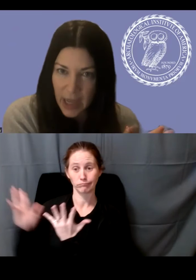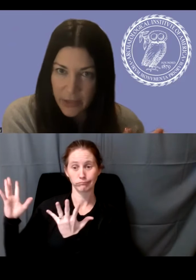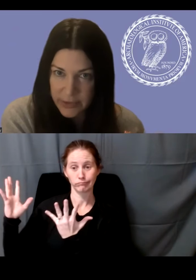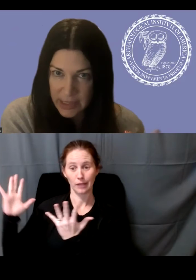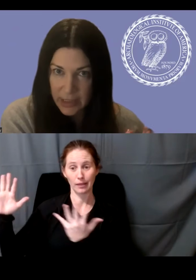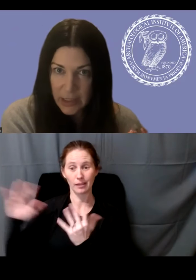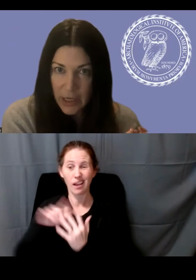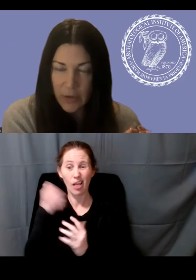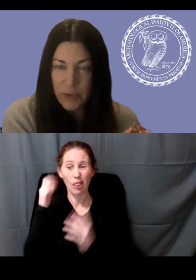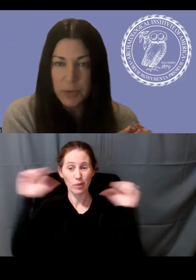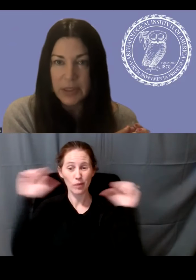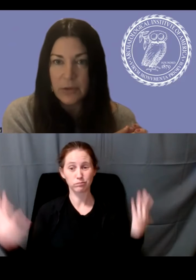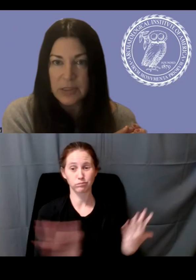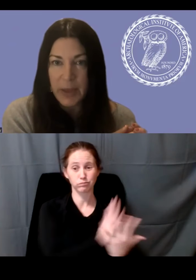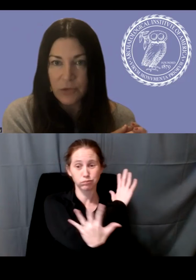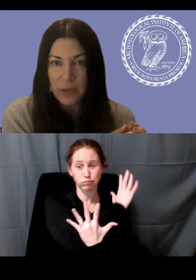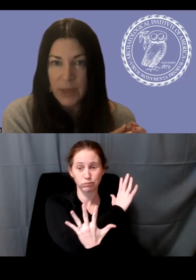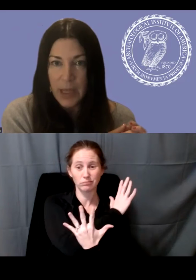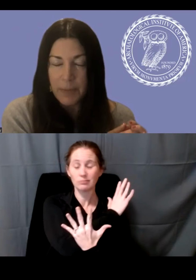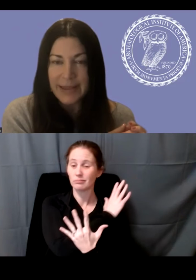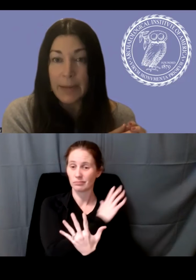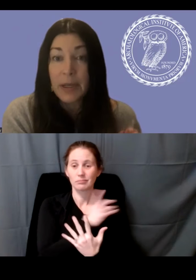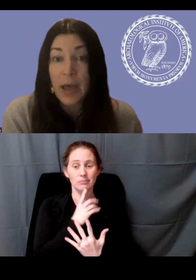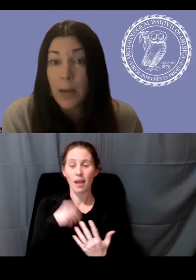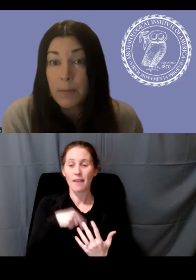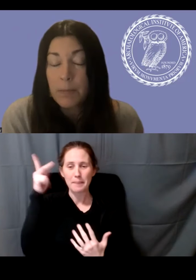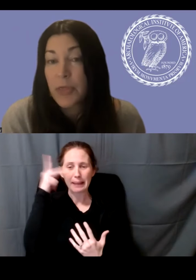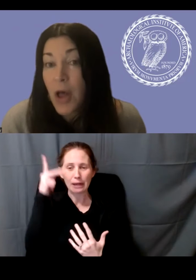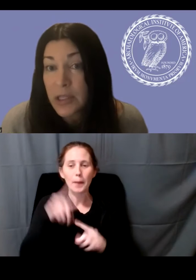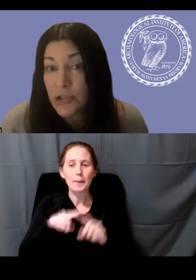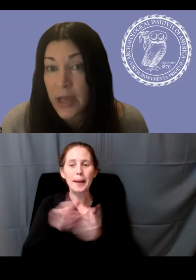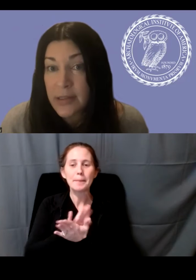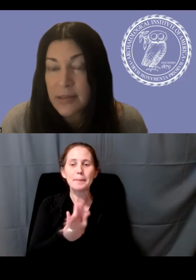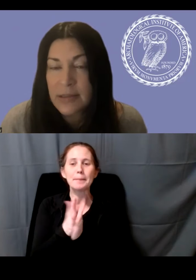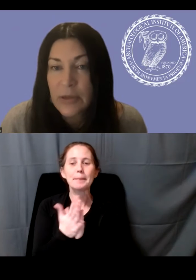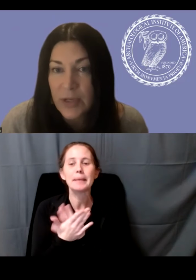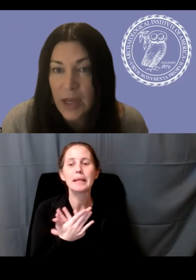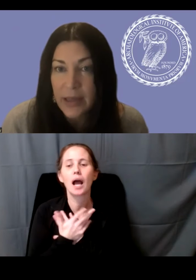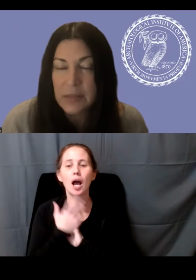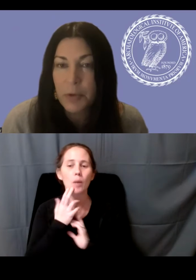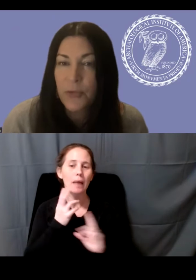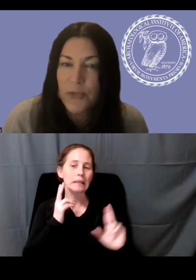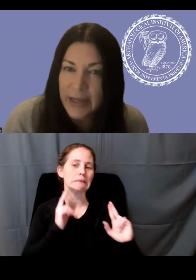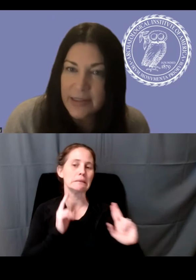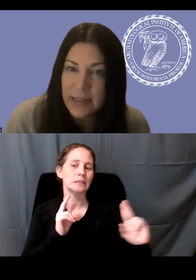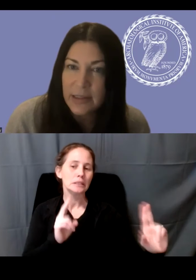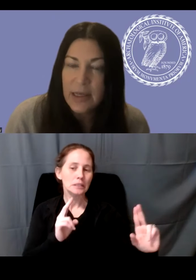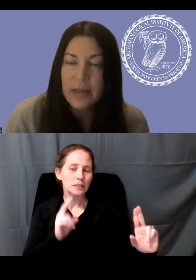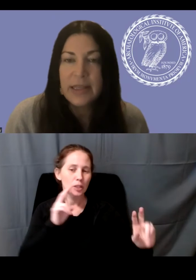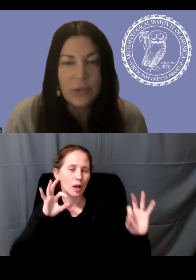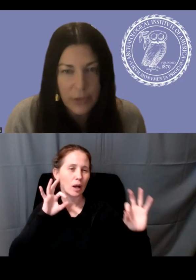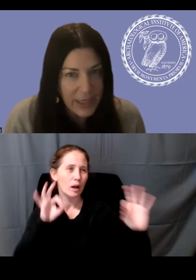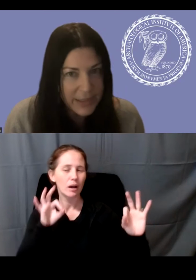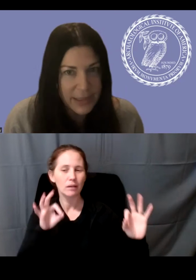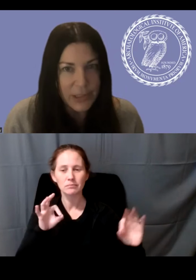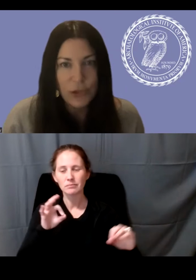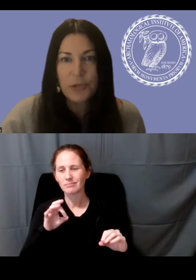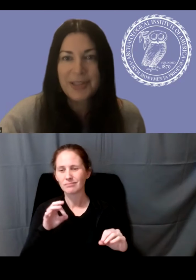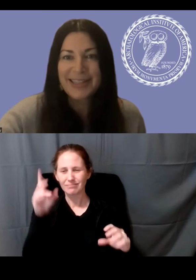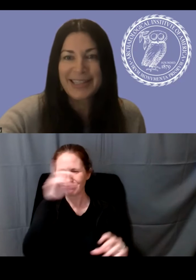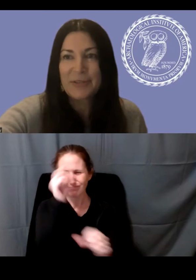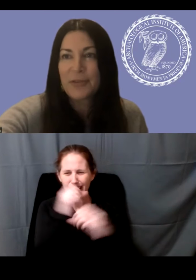on the other side of the political spectrum. But they become mythologized, divinized, perfected. These are things